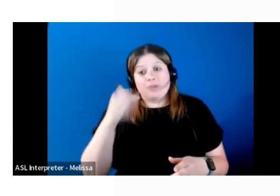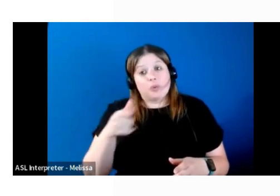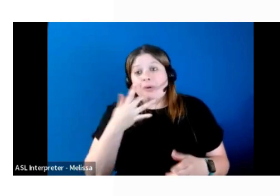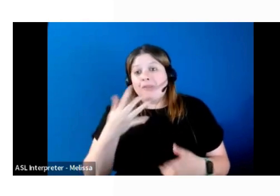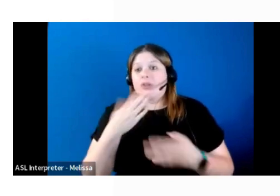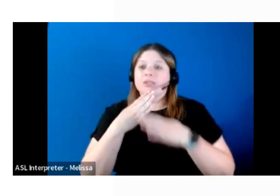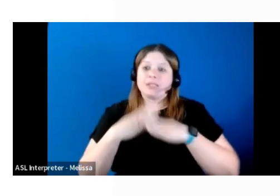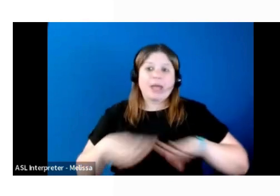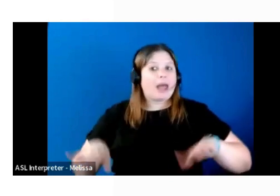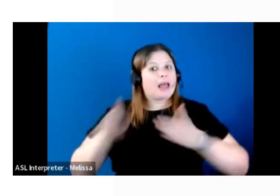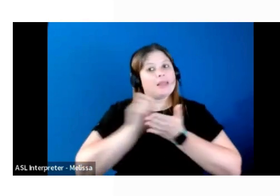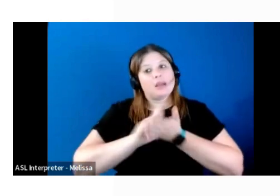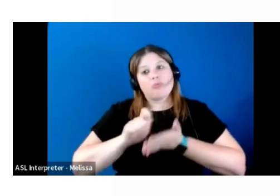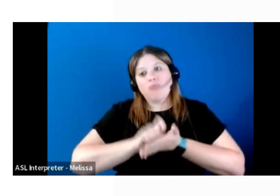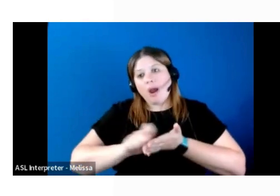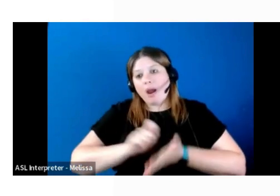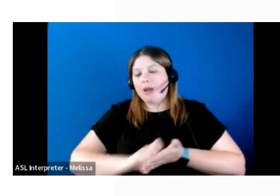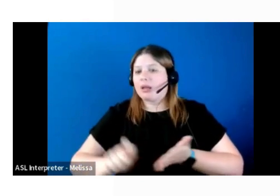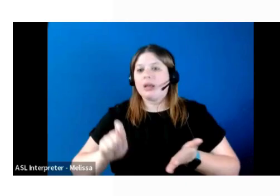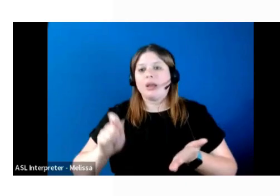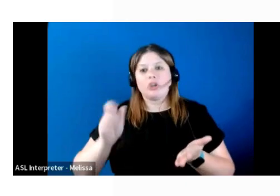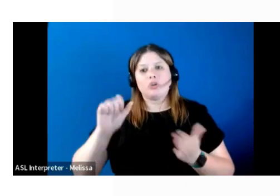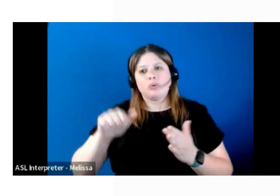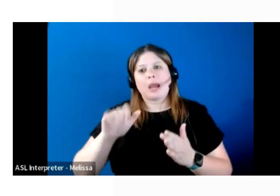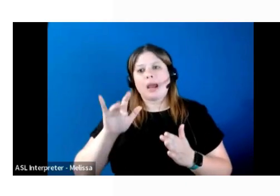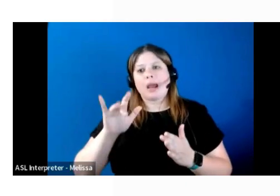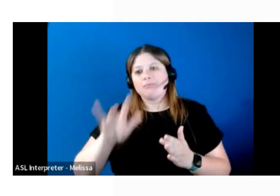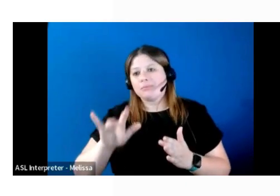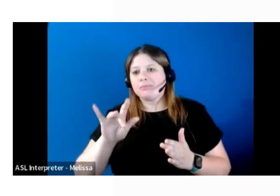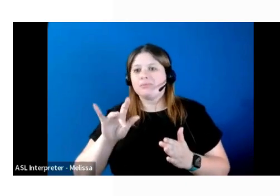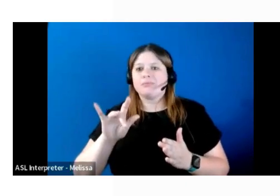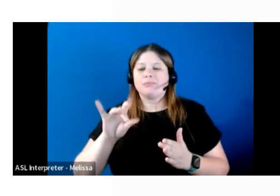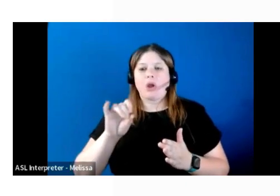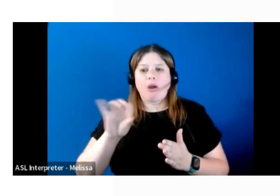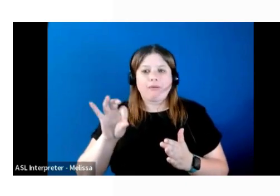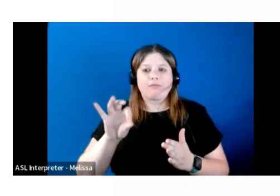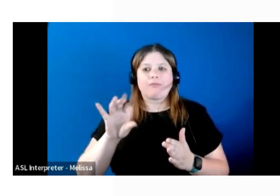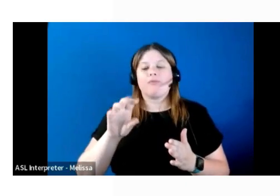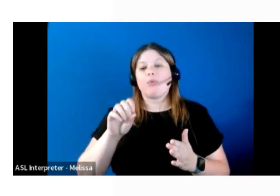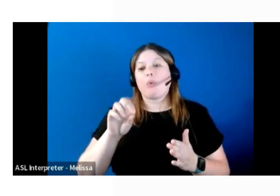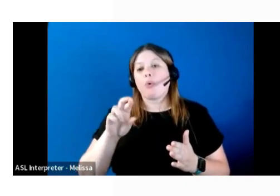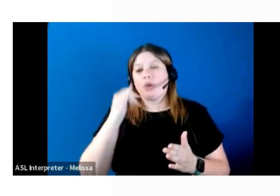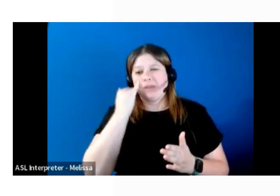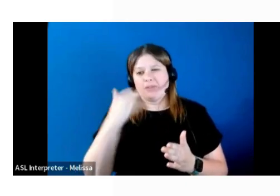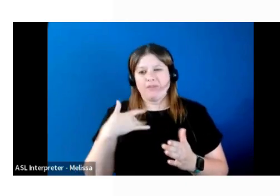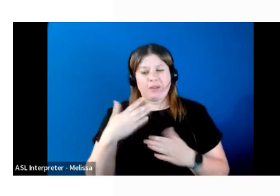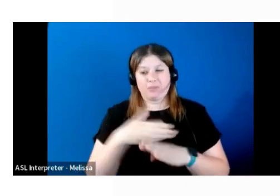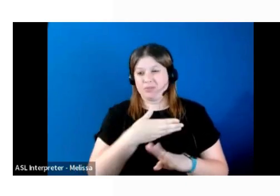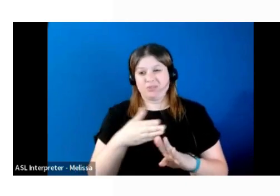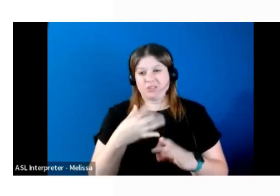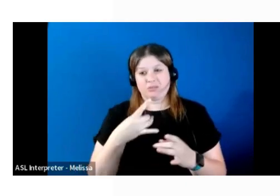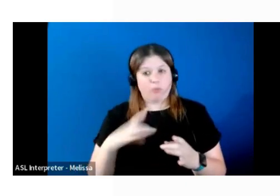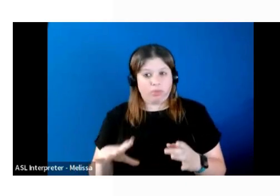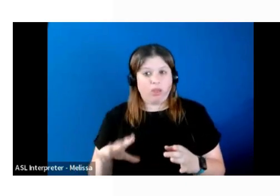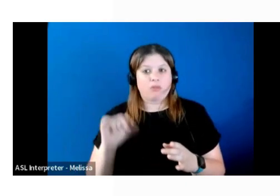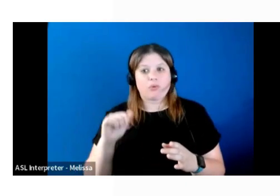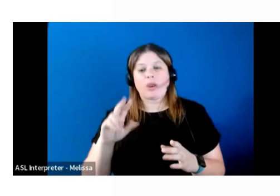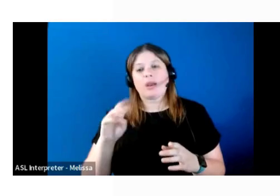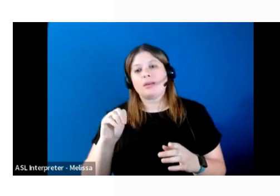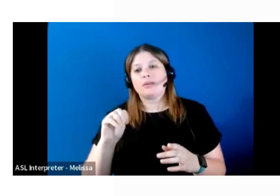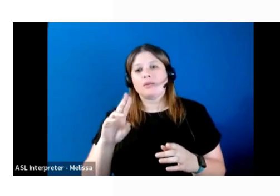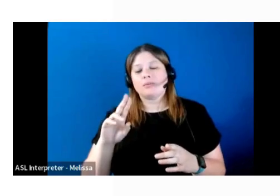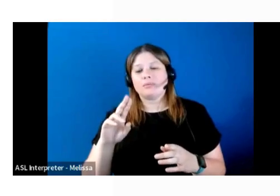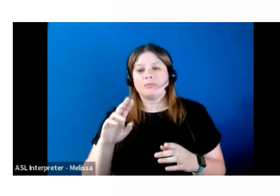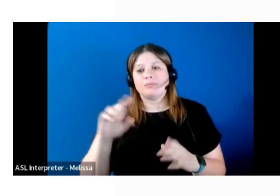your preference, or if you find the music intrusive. Also, if you don't feel like doing this right now, that's